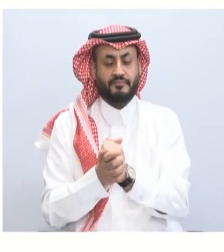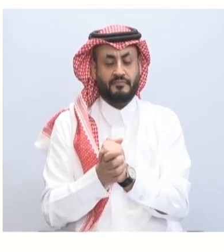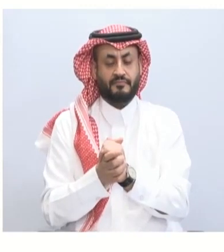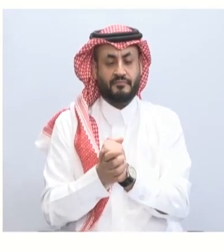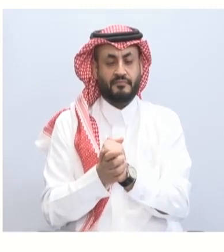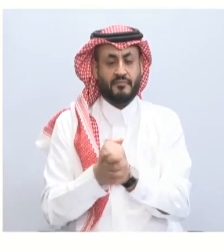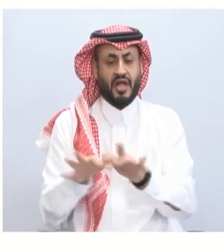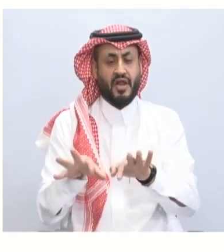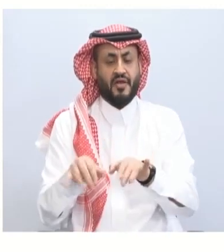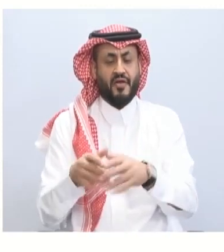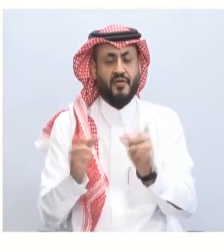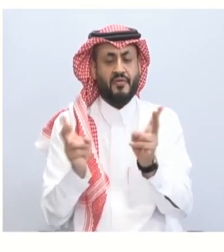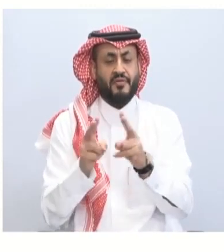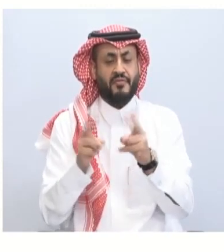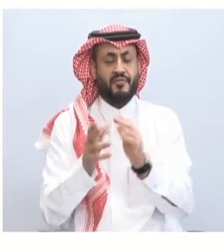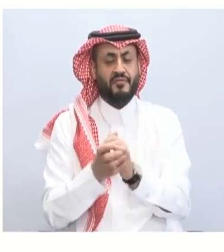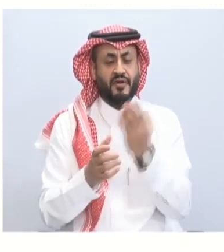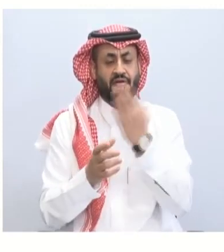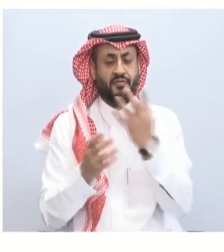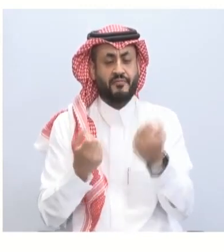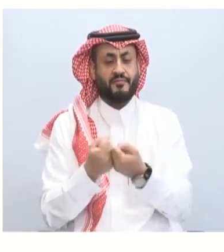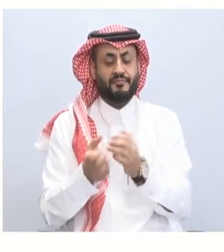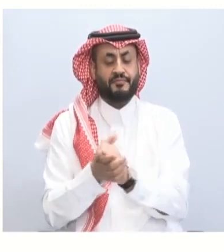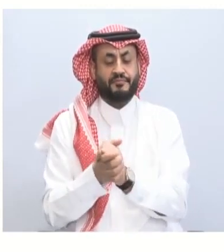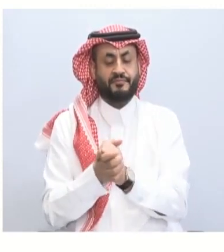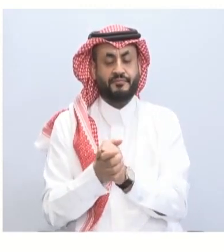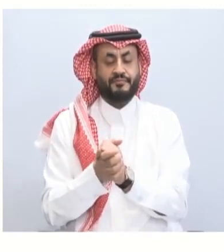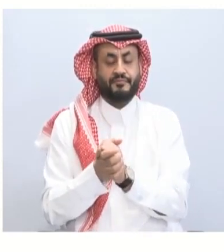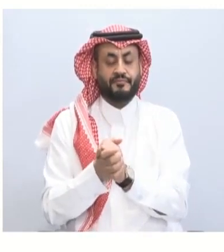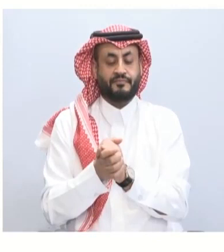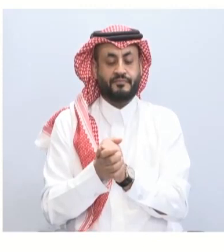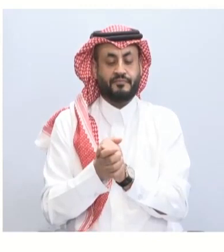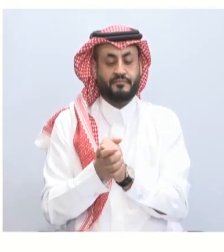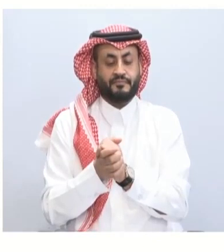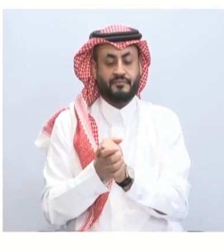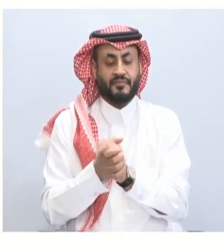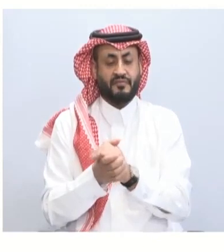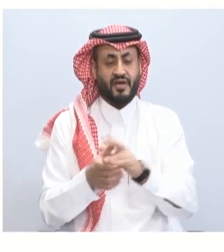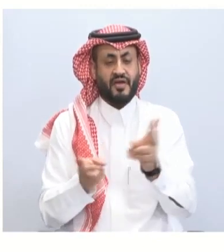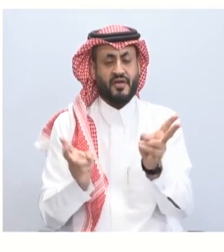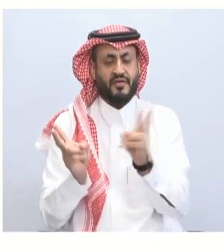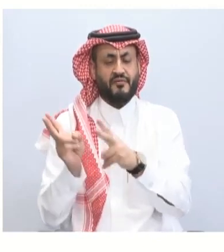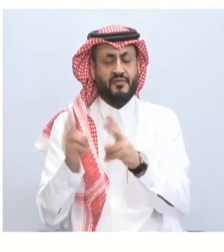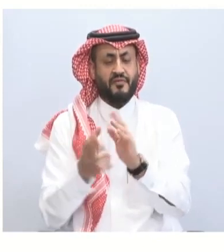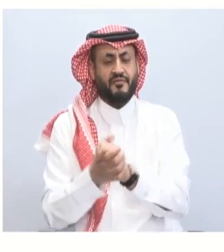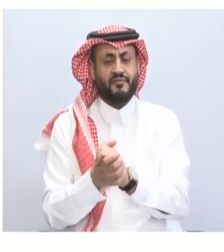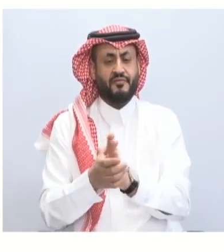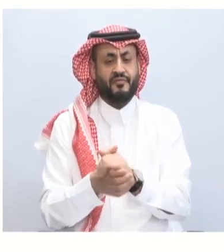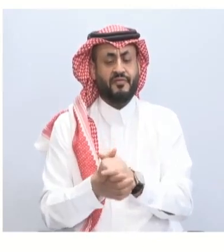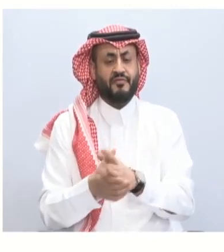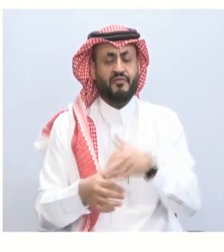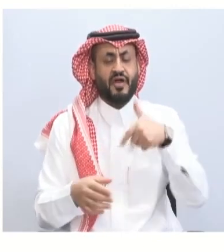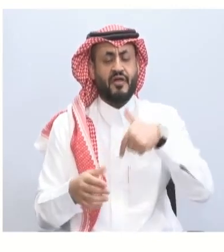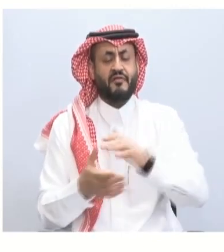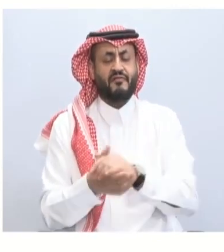online communication, just read with me, and information exchange was effective for a period